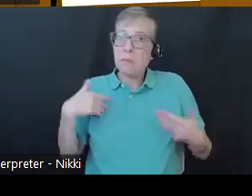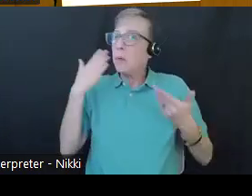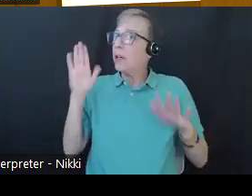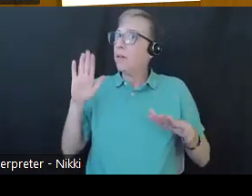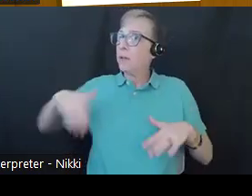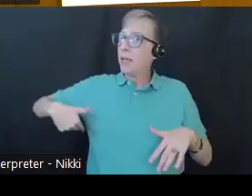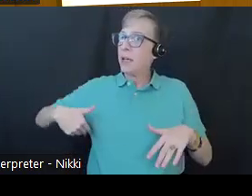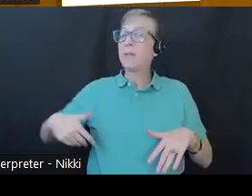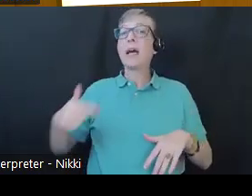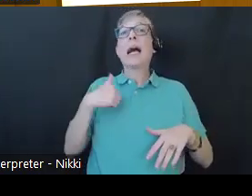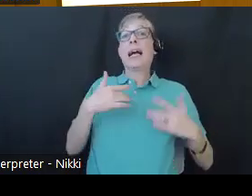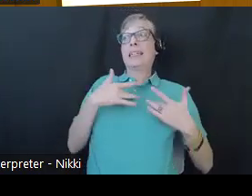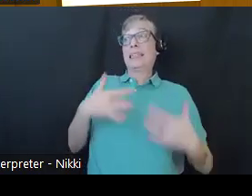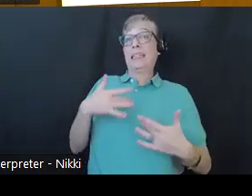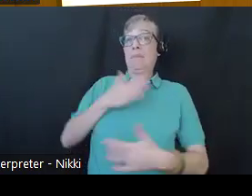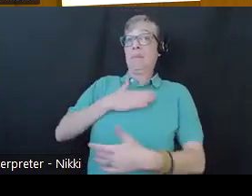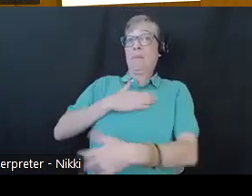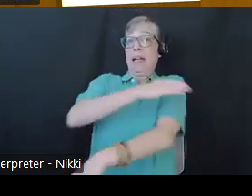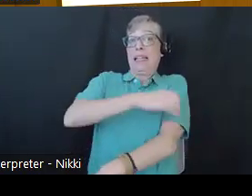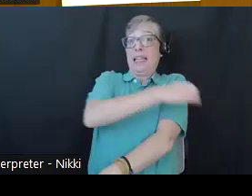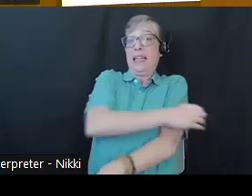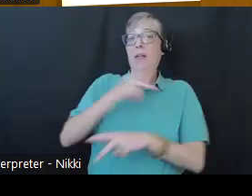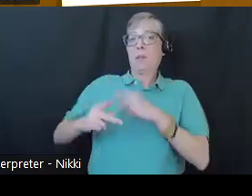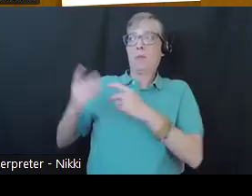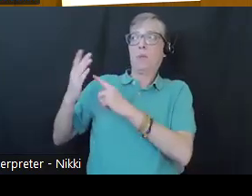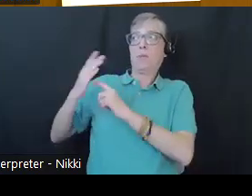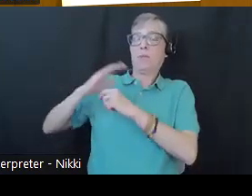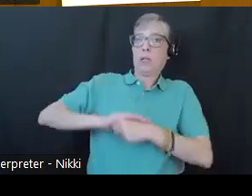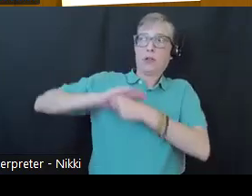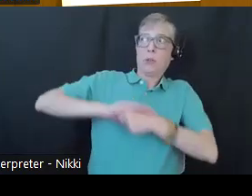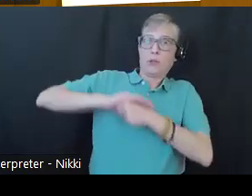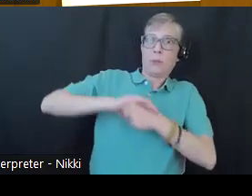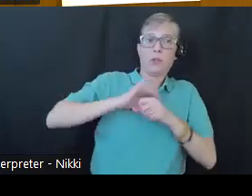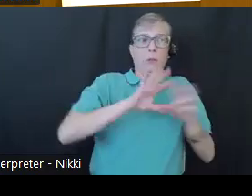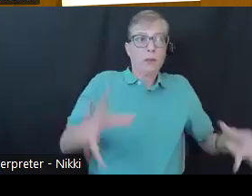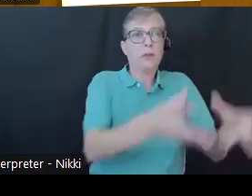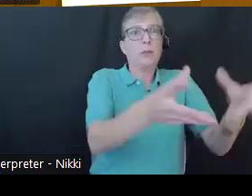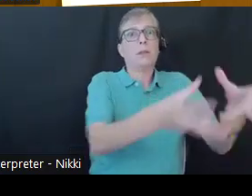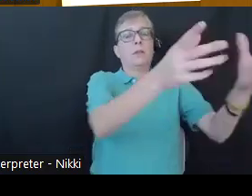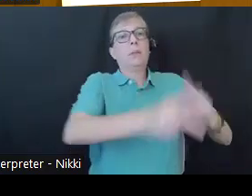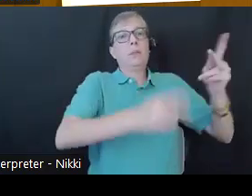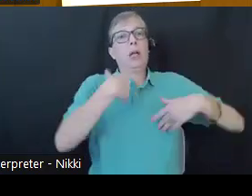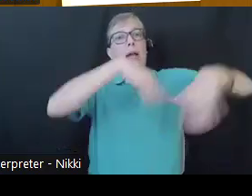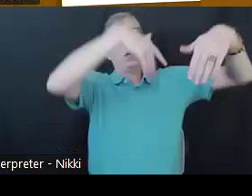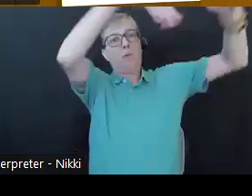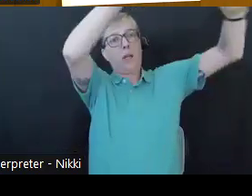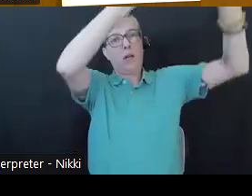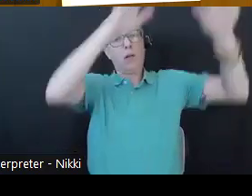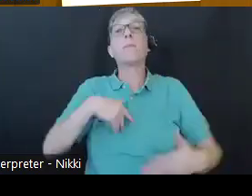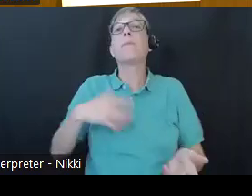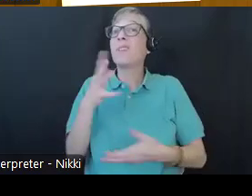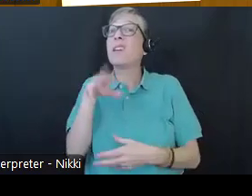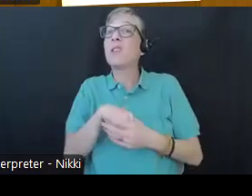the coping continuum from approach to avoidance to get them out sooner. This includes parents. If you have parents of kids who are